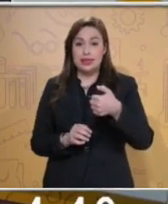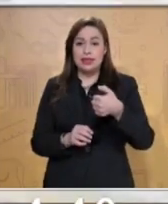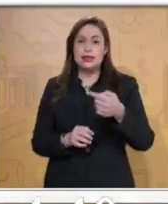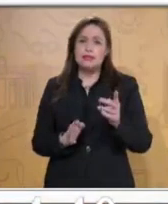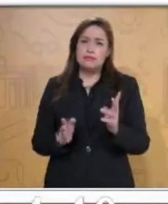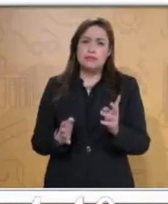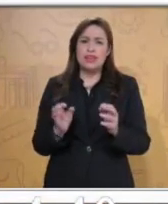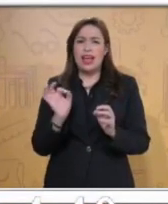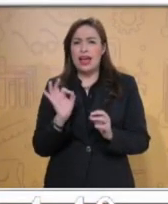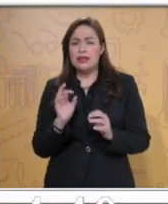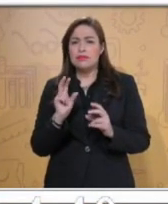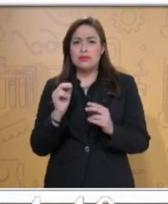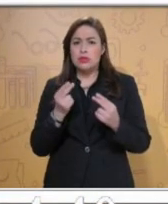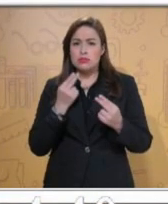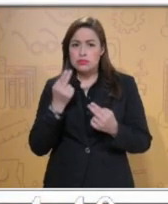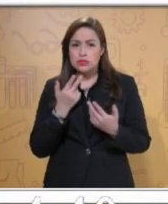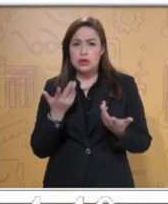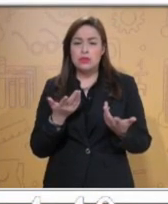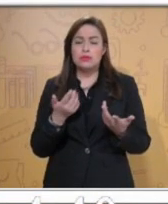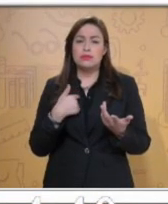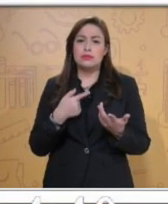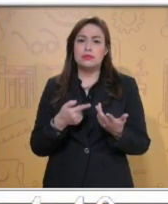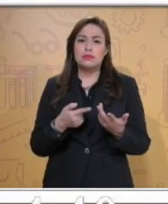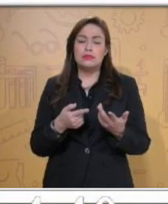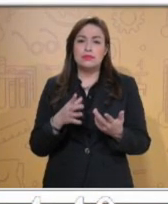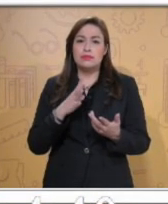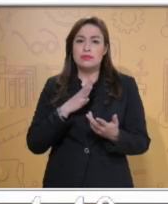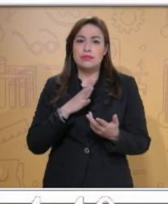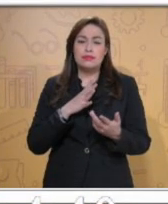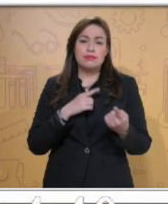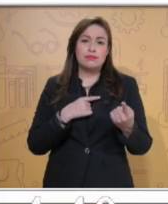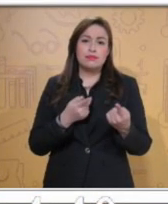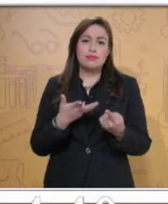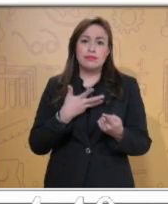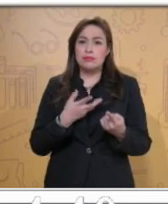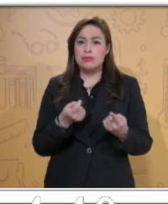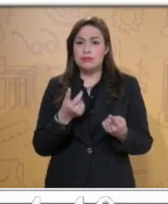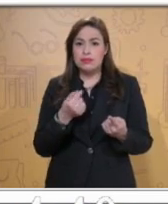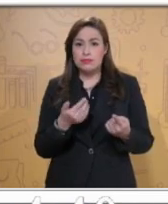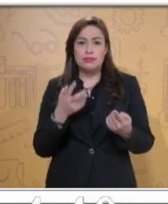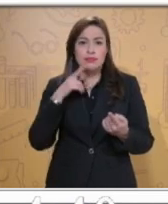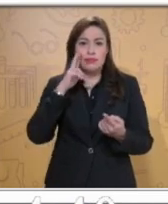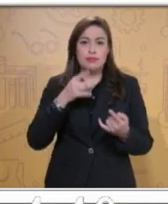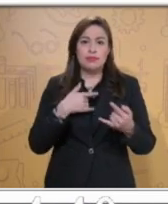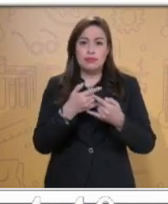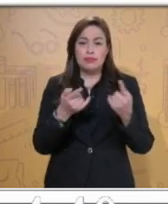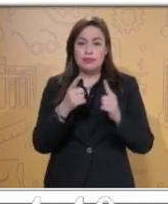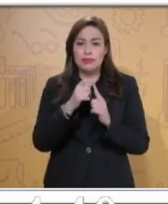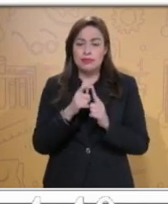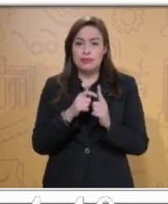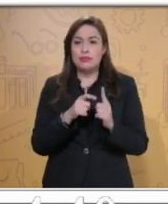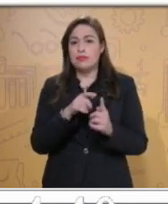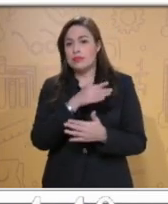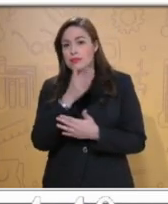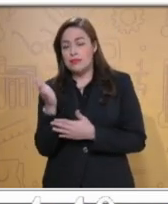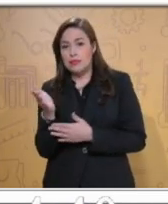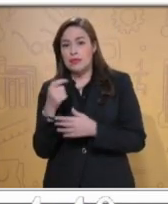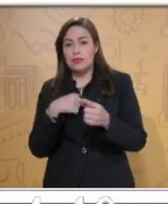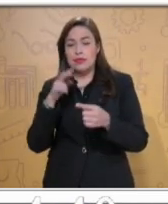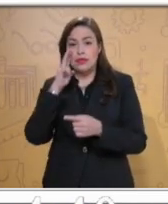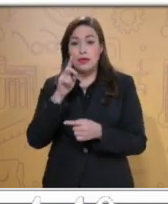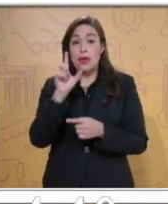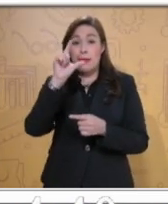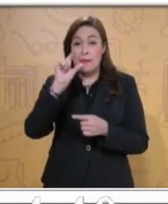used only to represent a fight because it doesn't have a stem. In the number seven, also we have a cloud without the little circles.